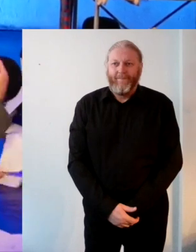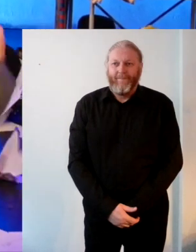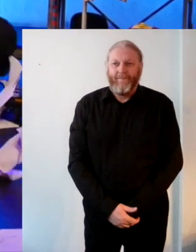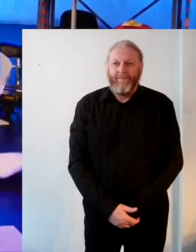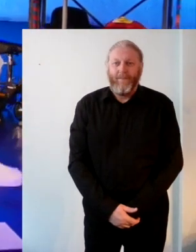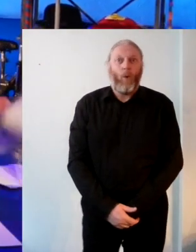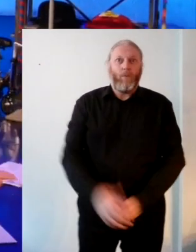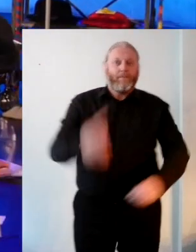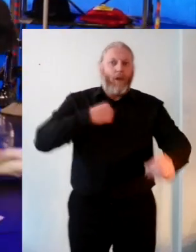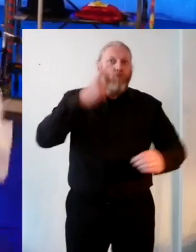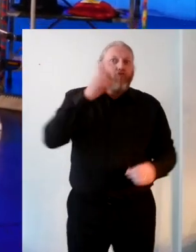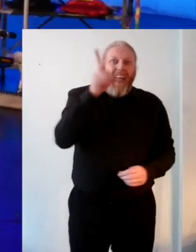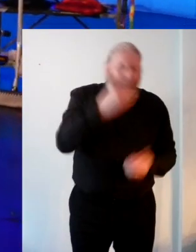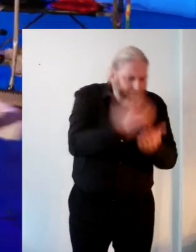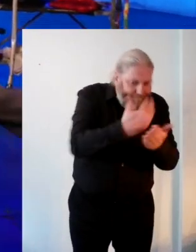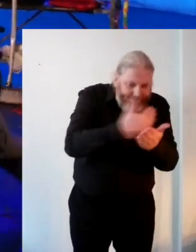Try again.